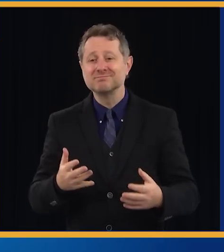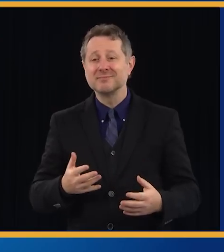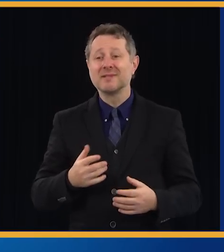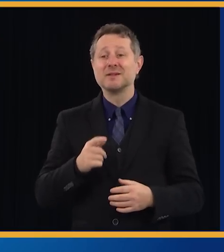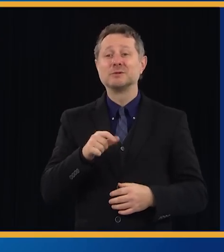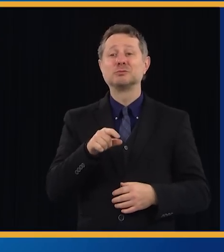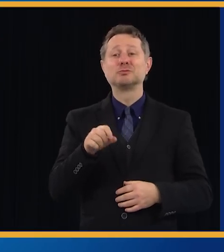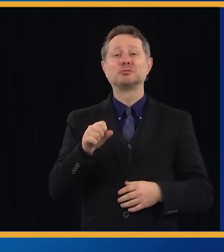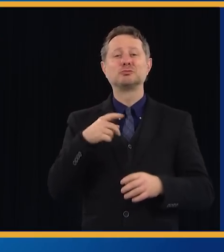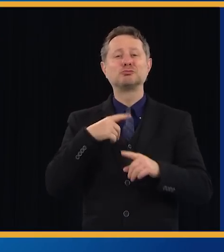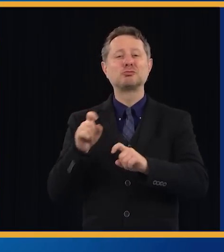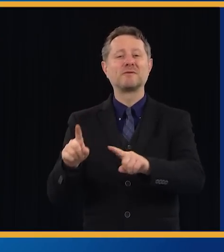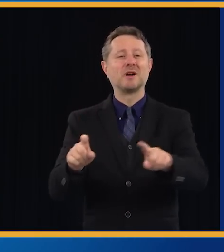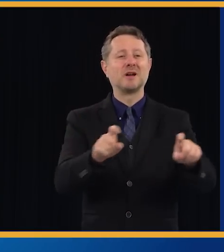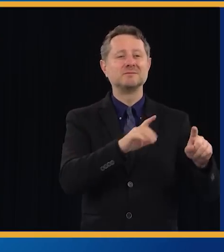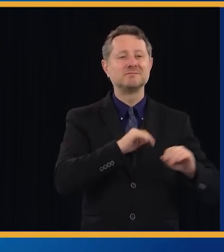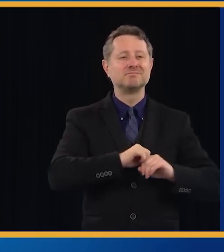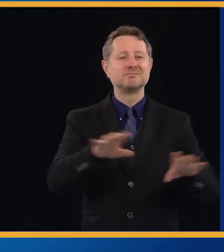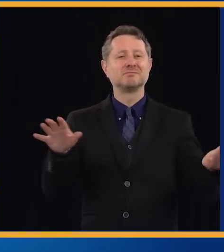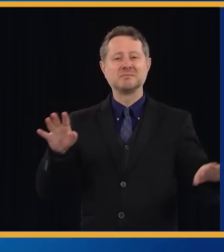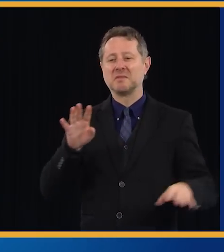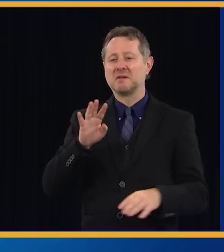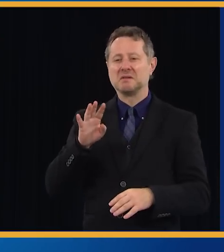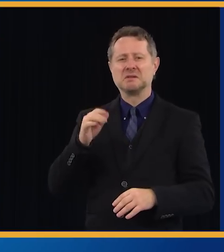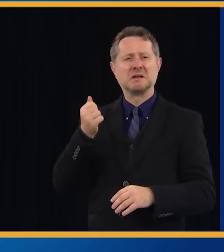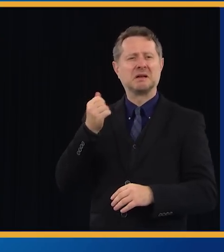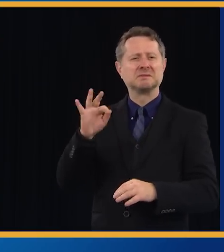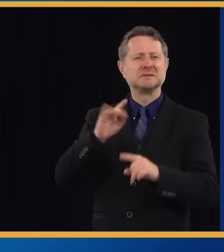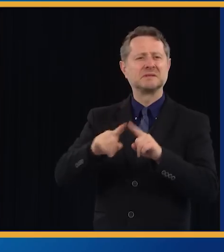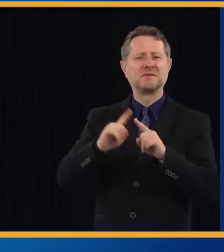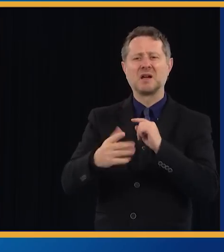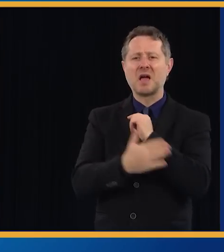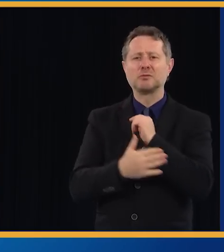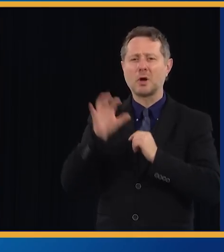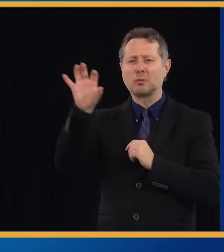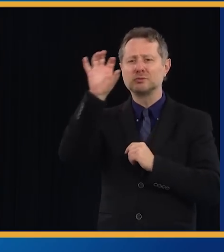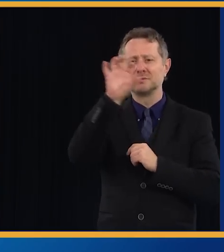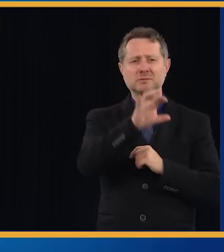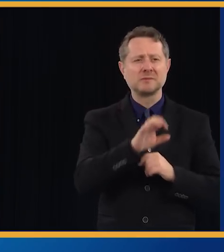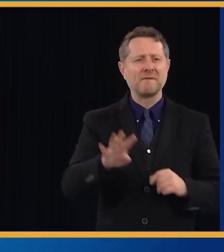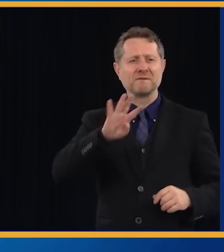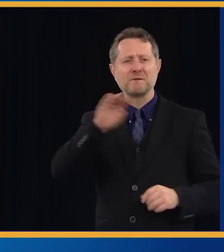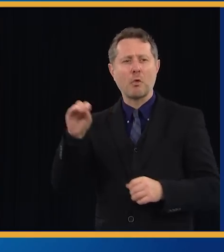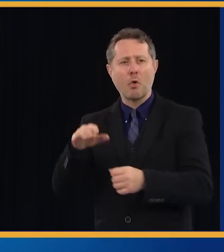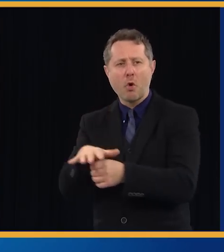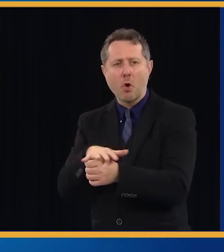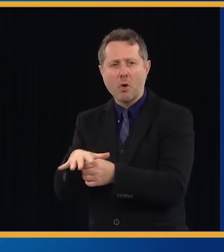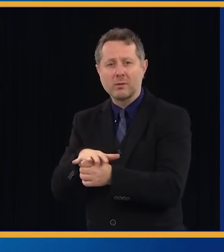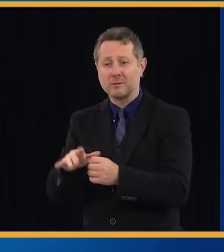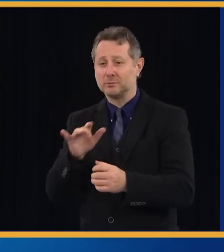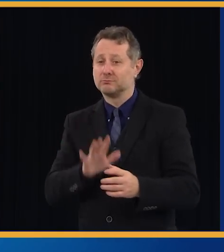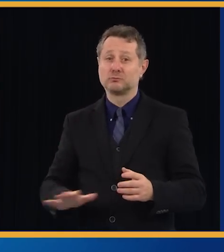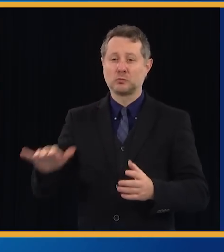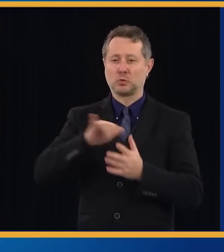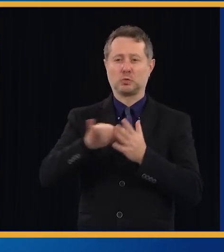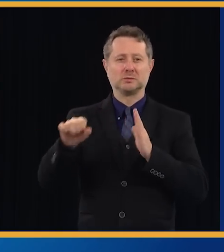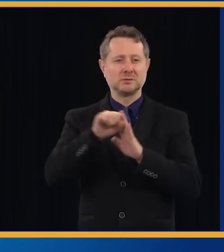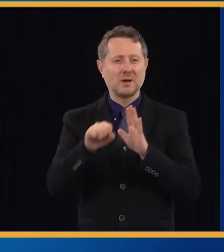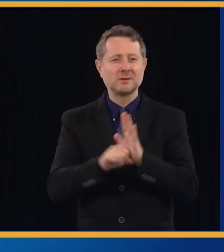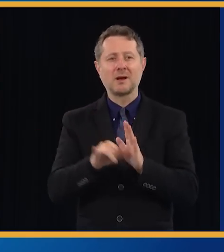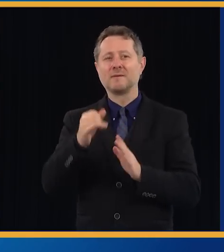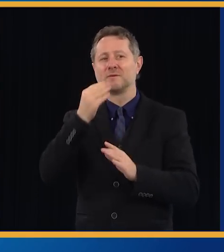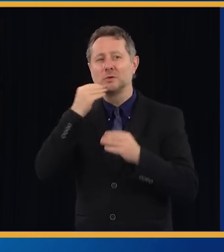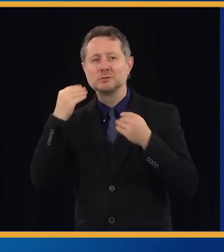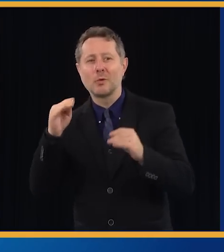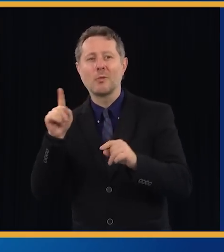40 localities across the state. The surveys were collected at grocery stores, box stores, et cetera. And